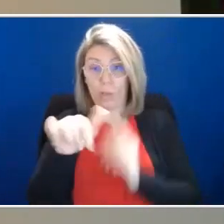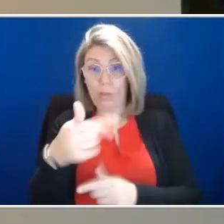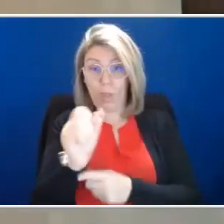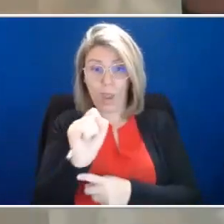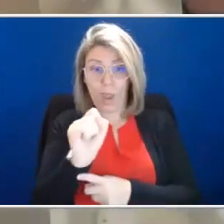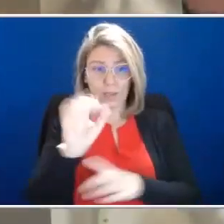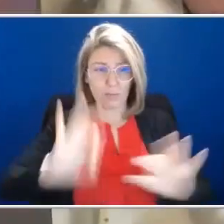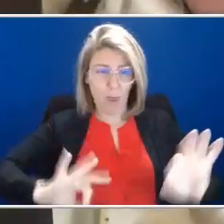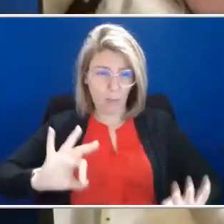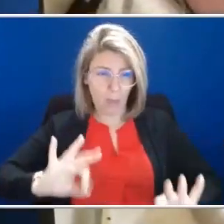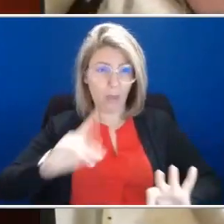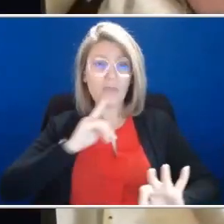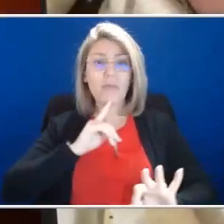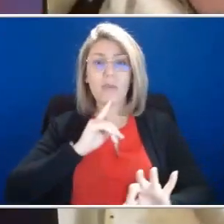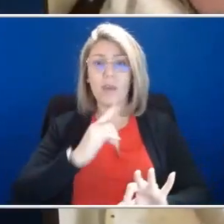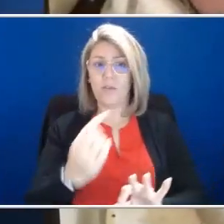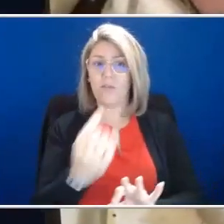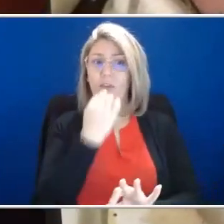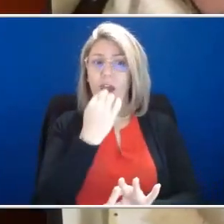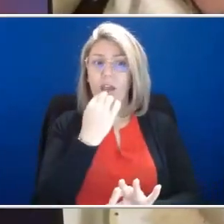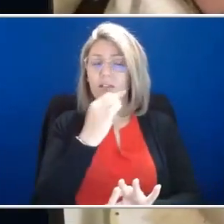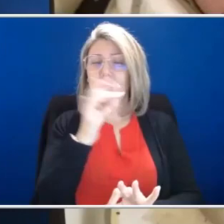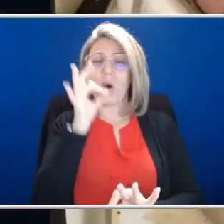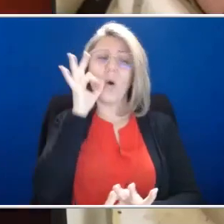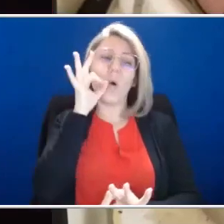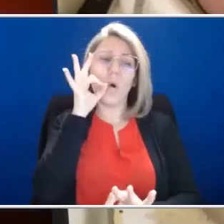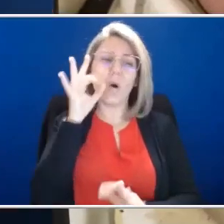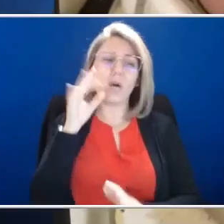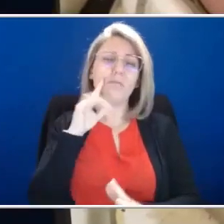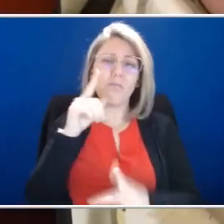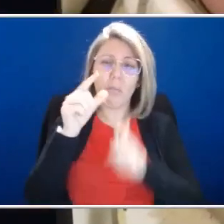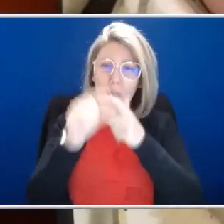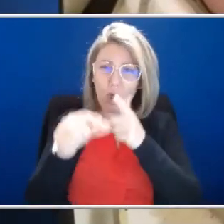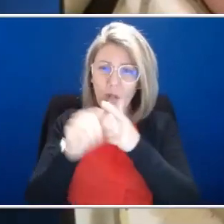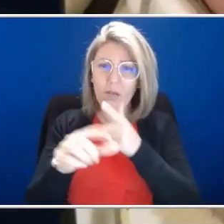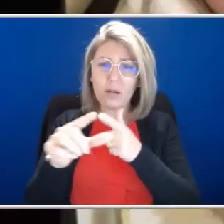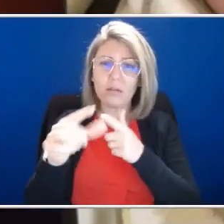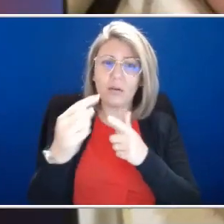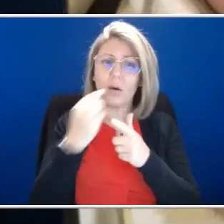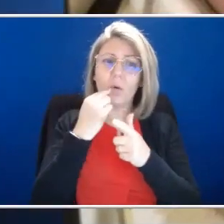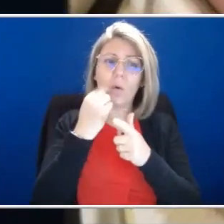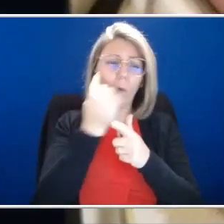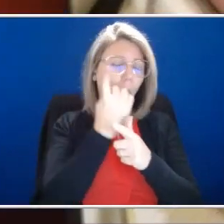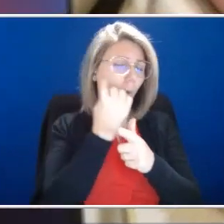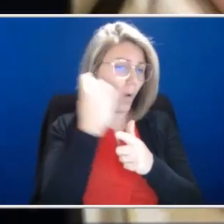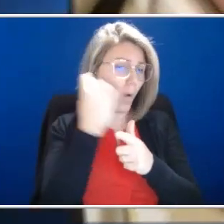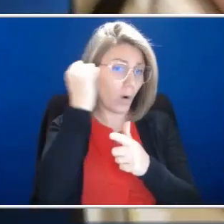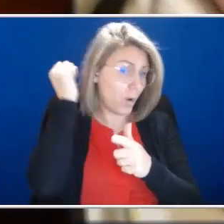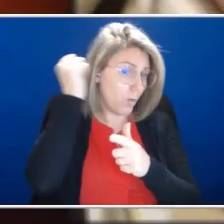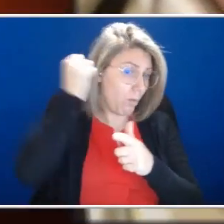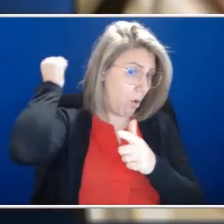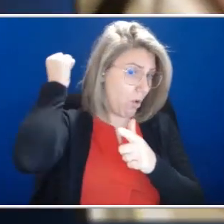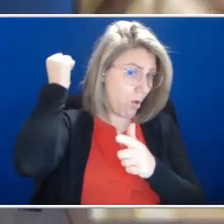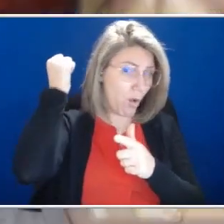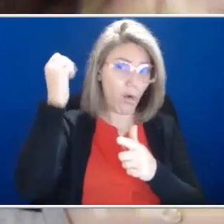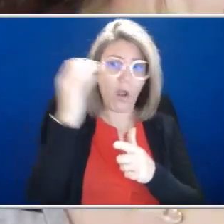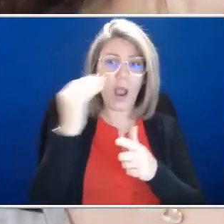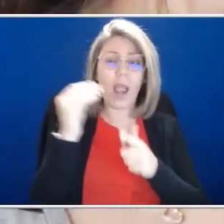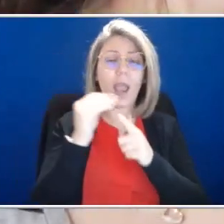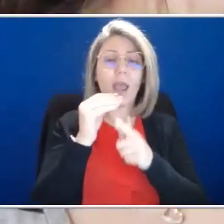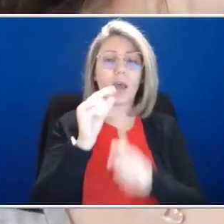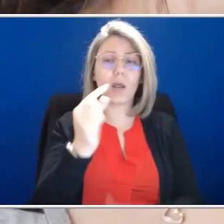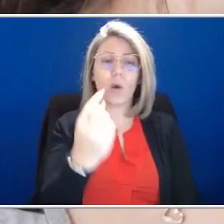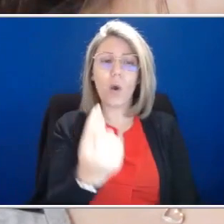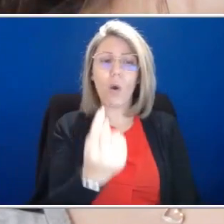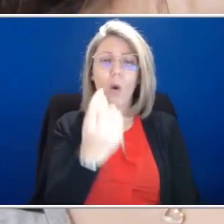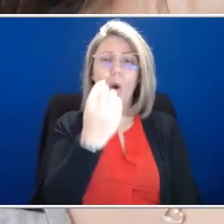he's down. He's being taken into custody. The bullet to his face went through his mouth, out the back of his head. The bullet blew up when it went through my